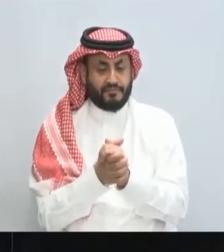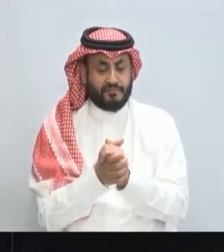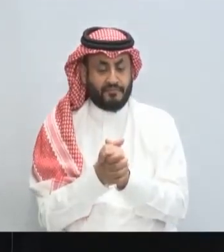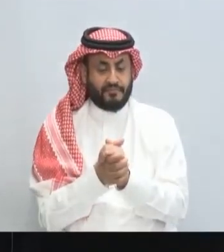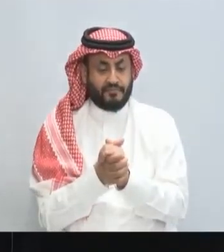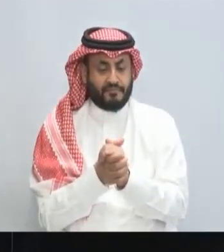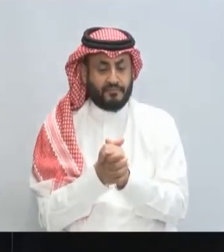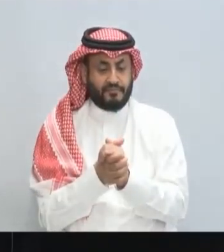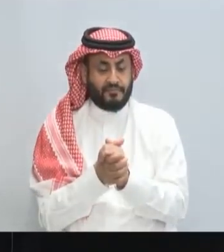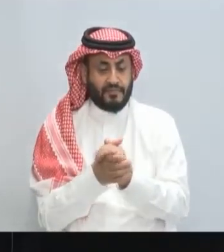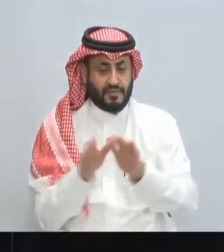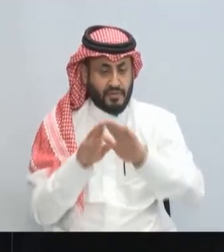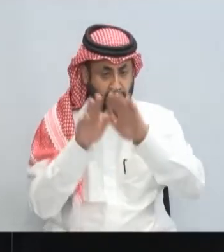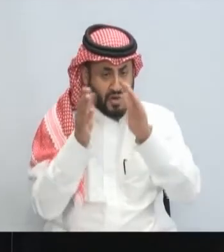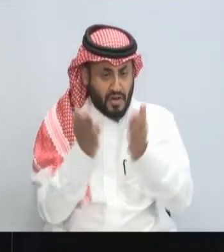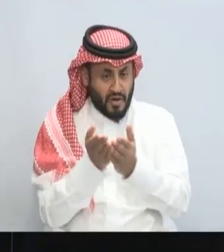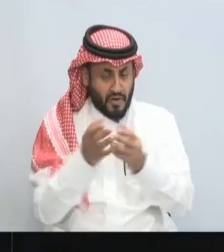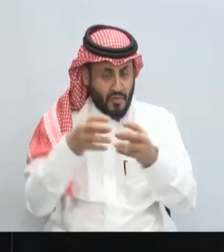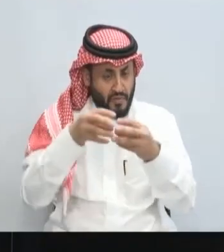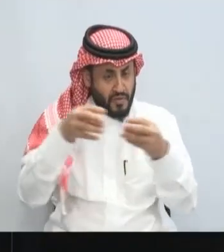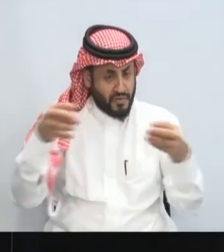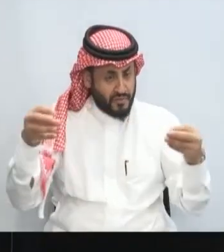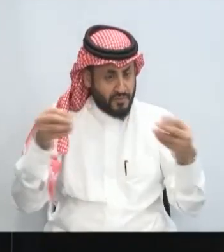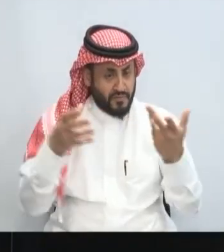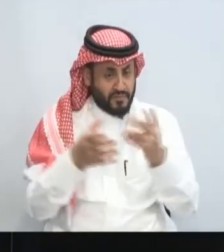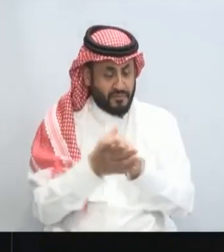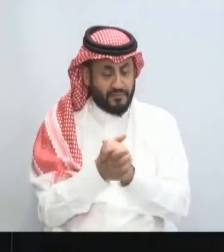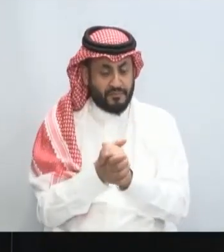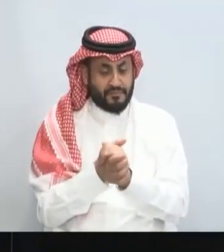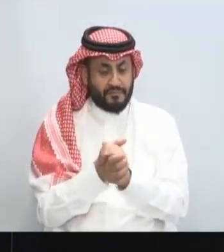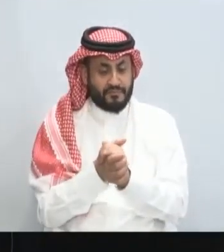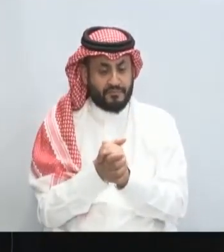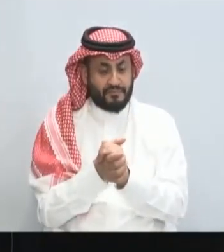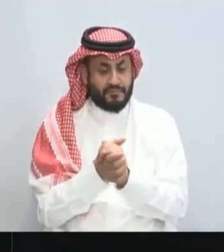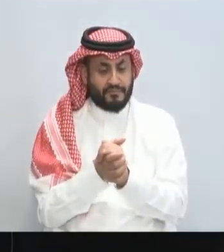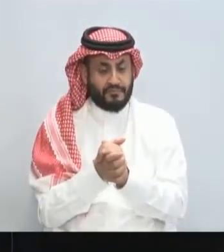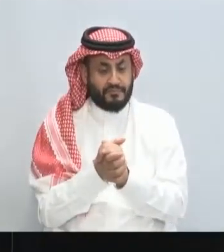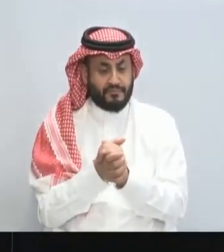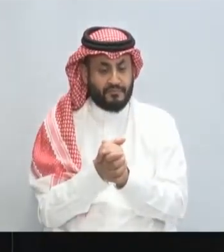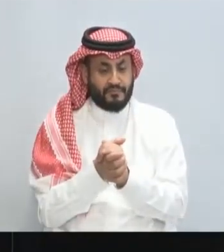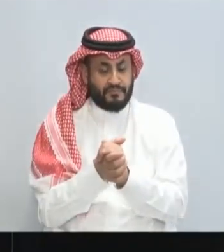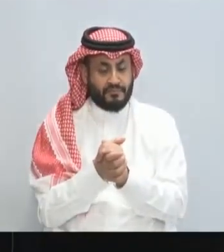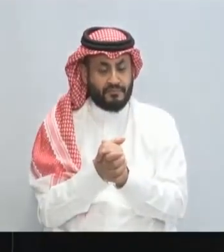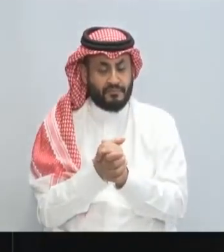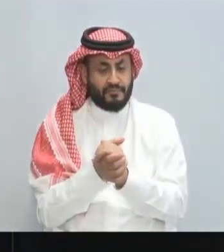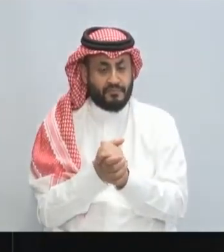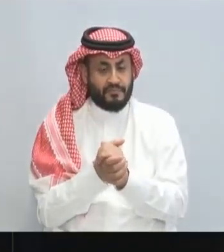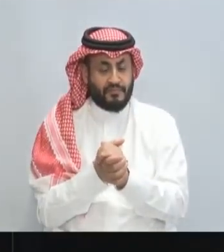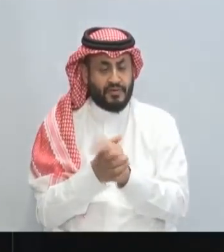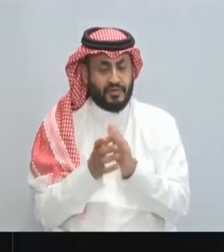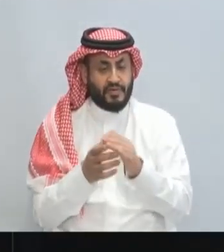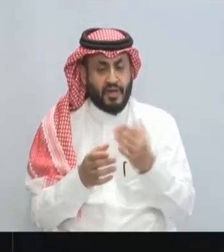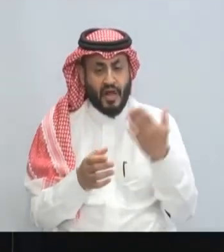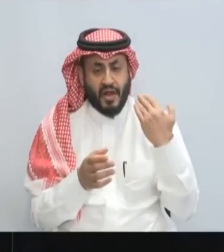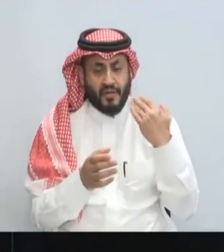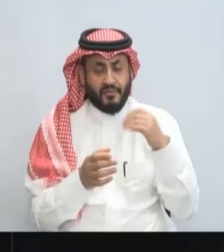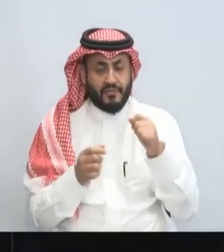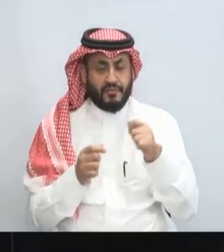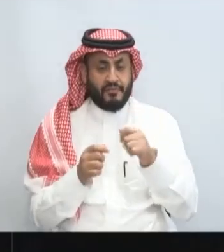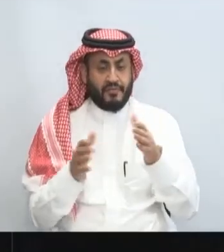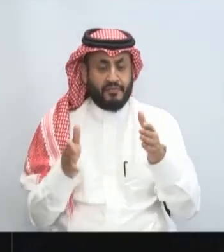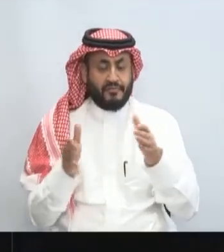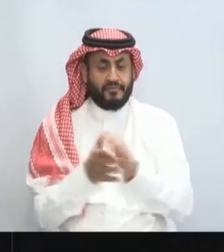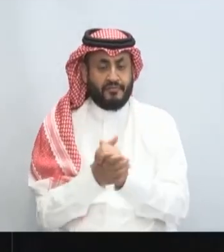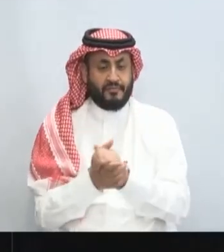it round? Is it round or small? Is it hot or cold? The